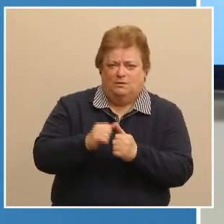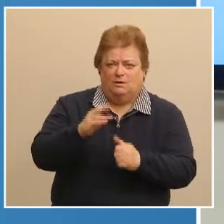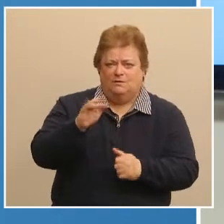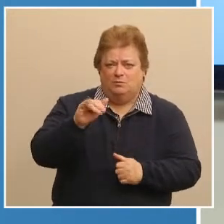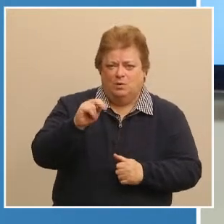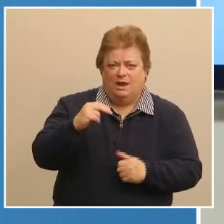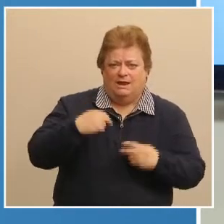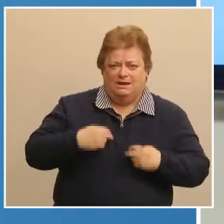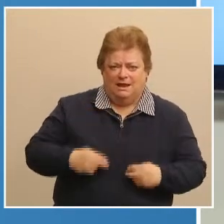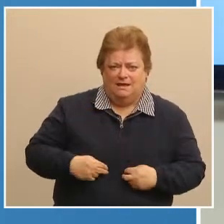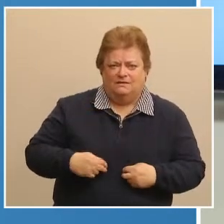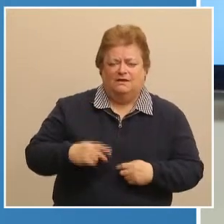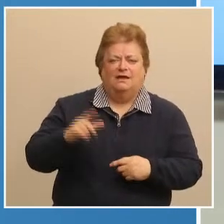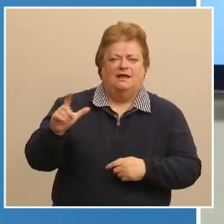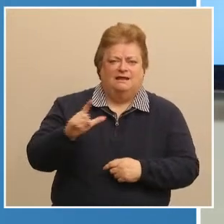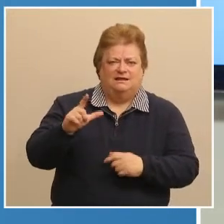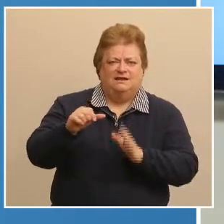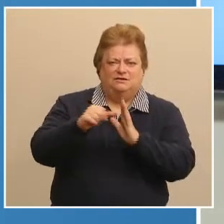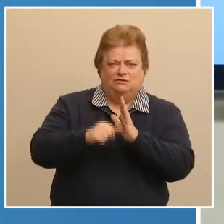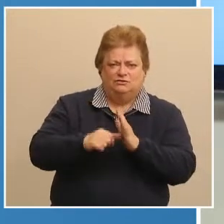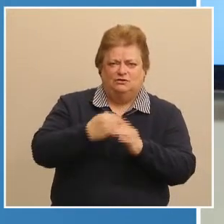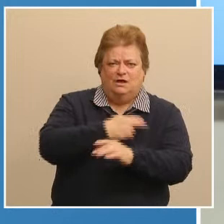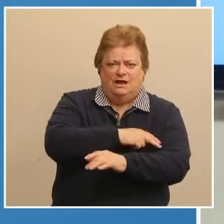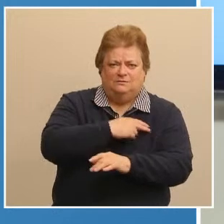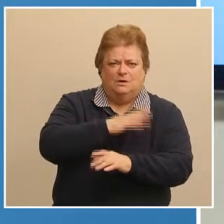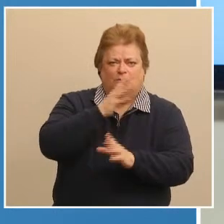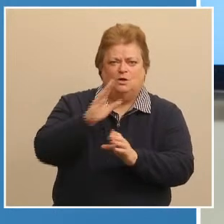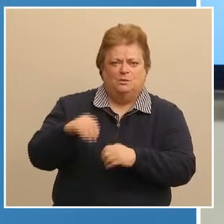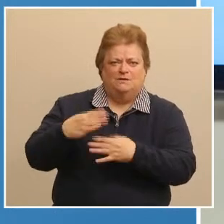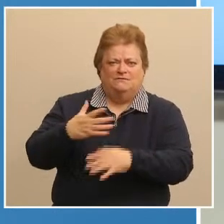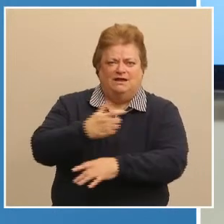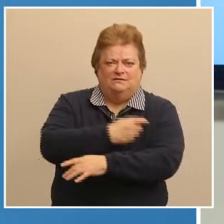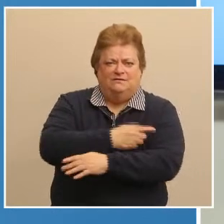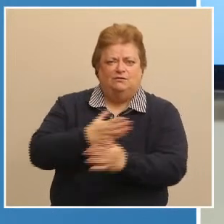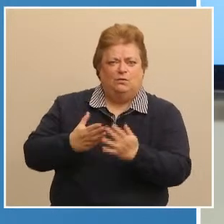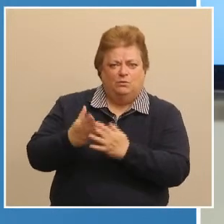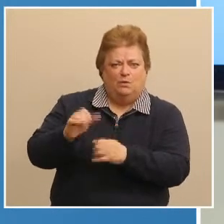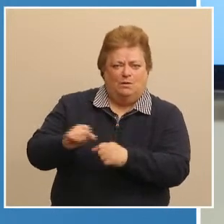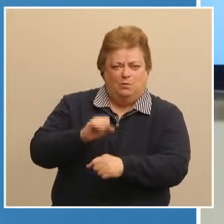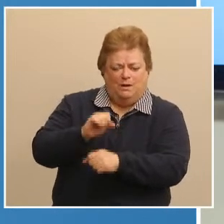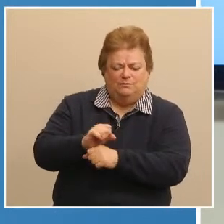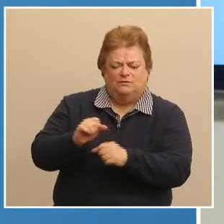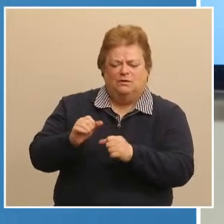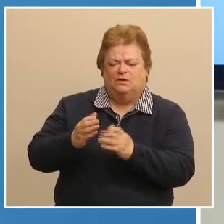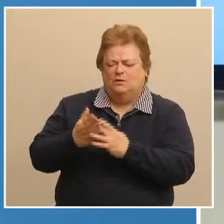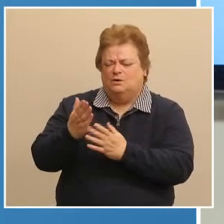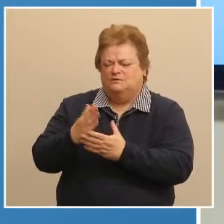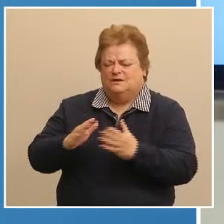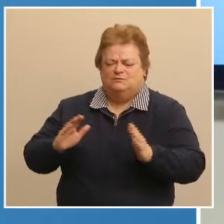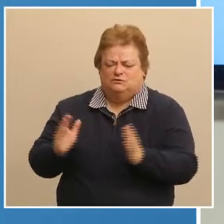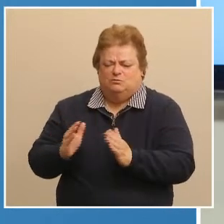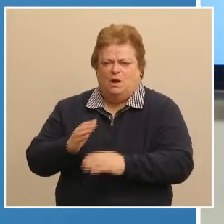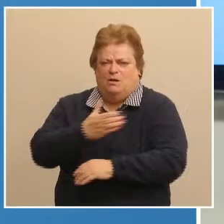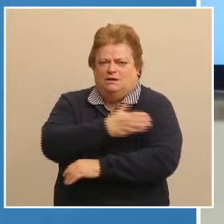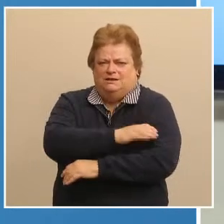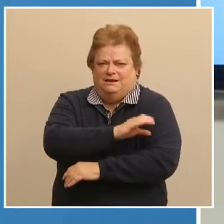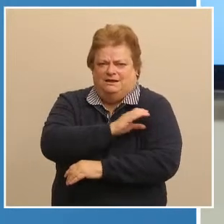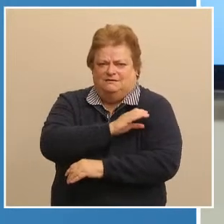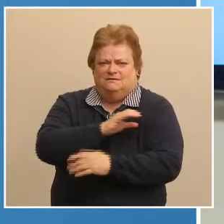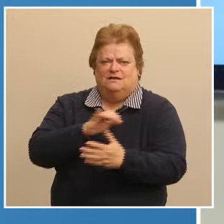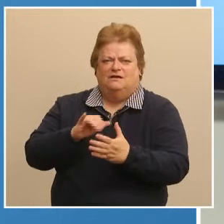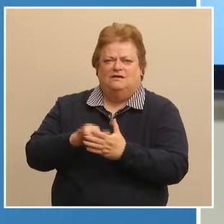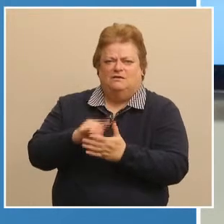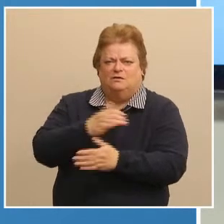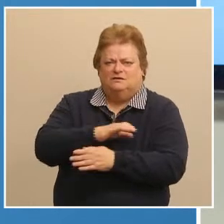Bryan Health and Lincoln Surgical Hospital will provide vaccine by appointment through some smaller clinics. These clinics will